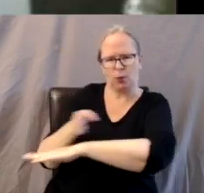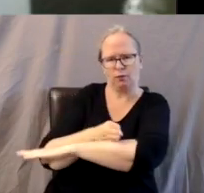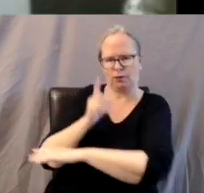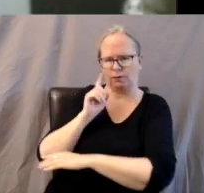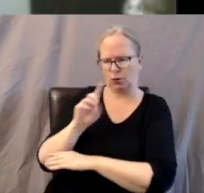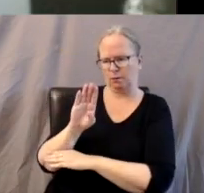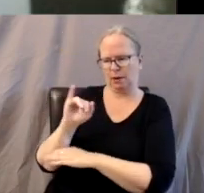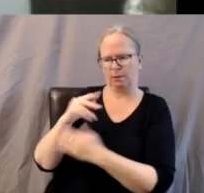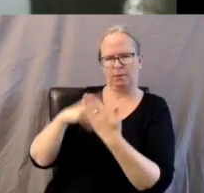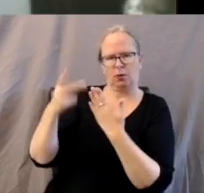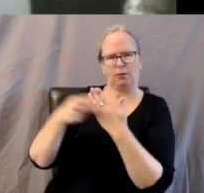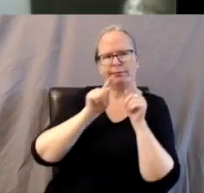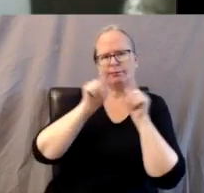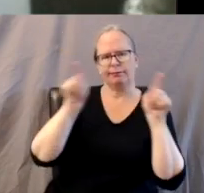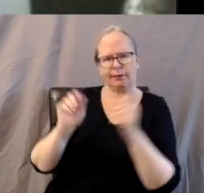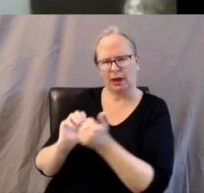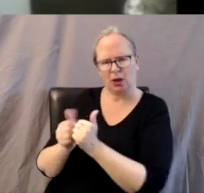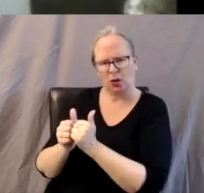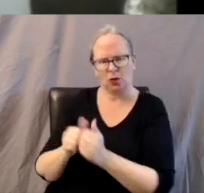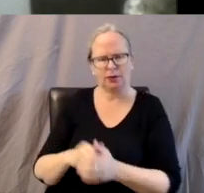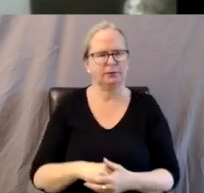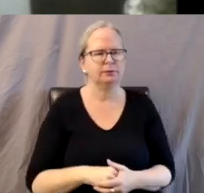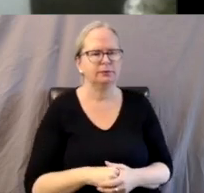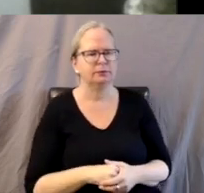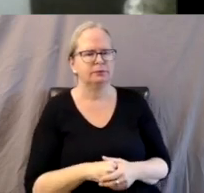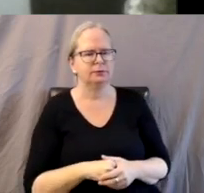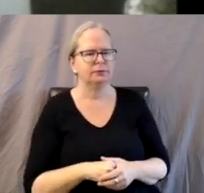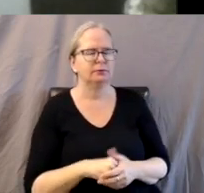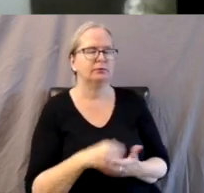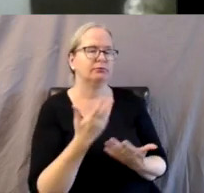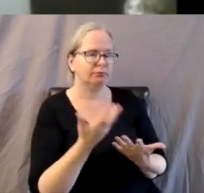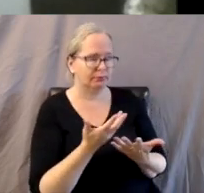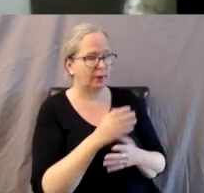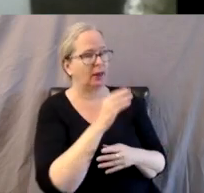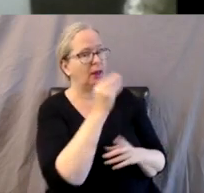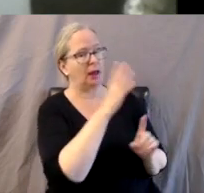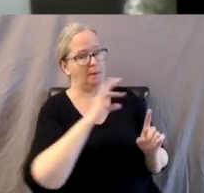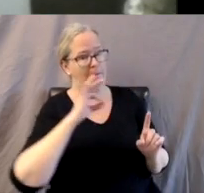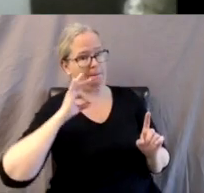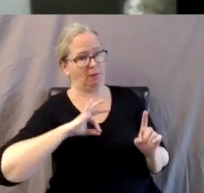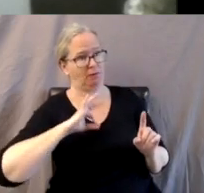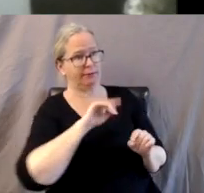Benefits that you would receive on a basic income program